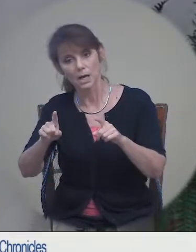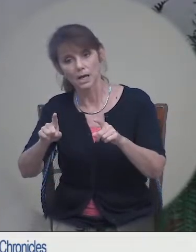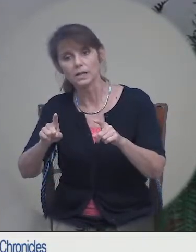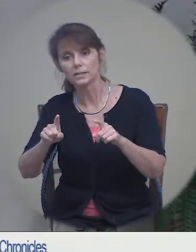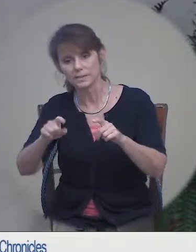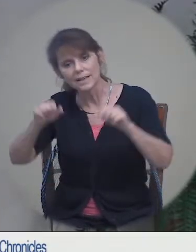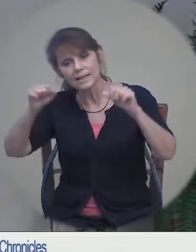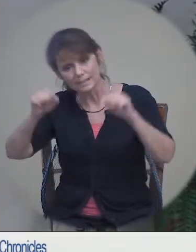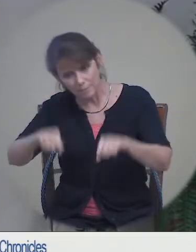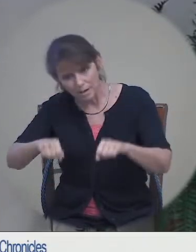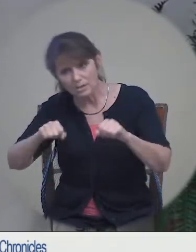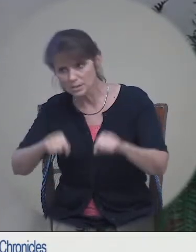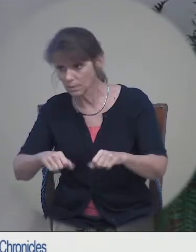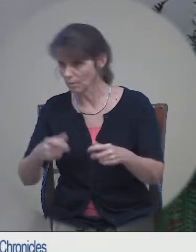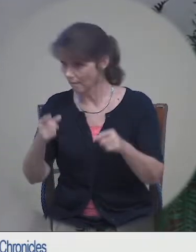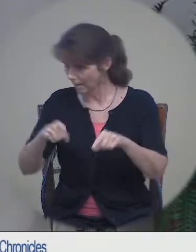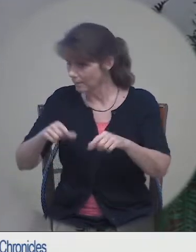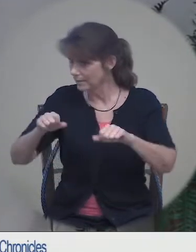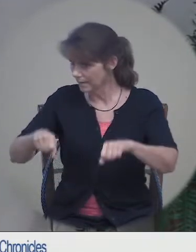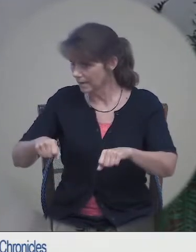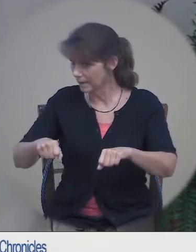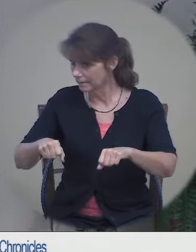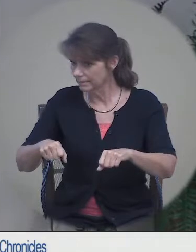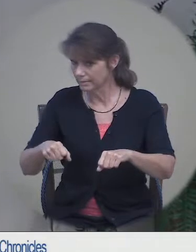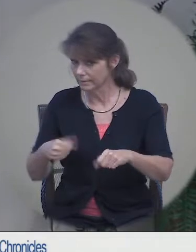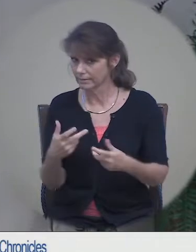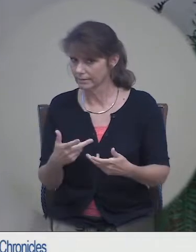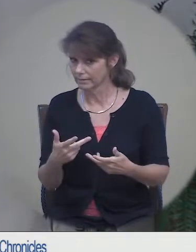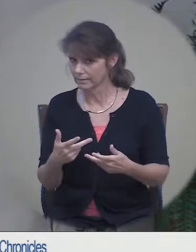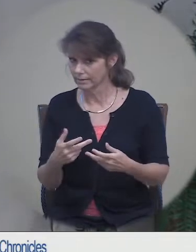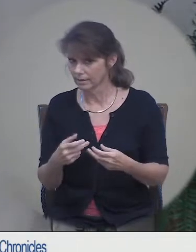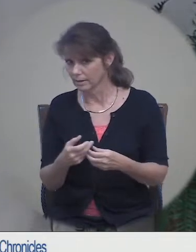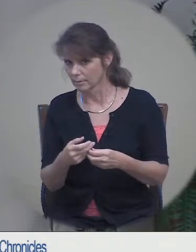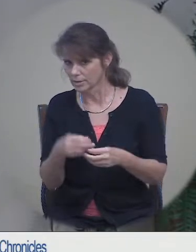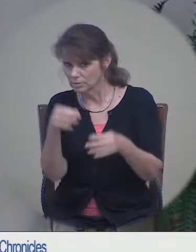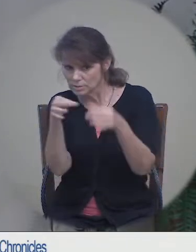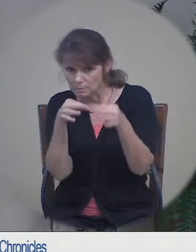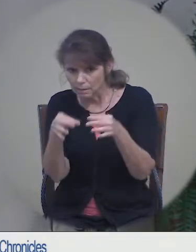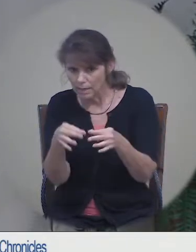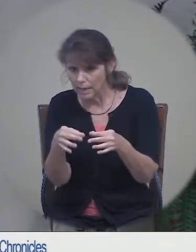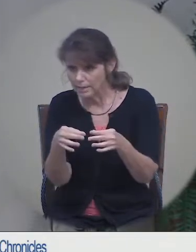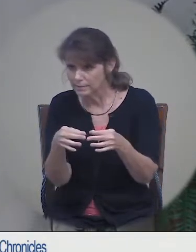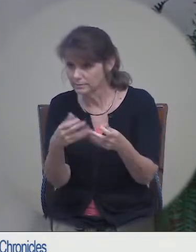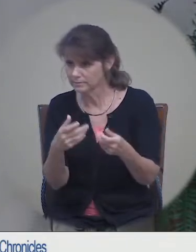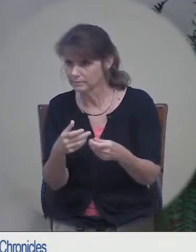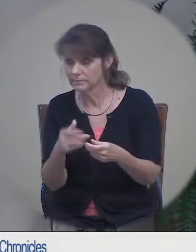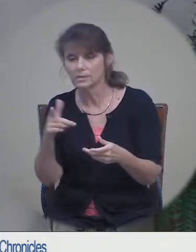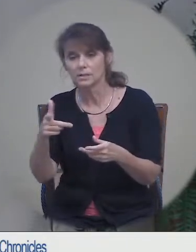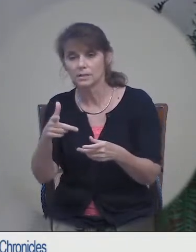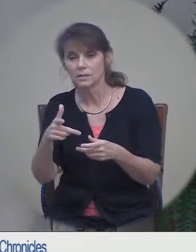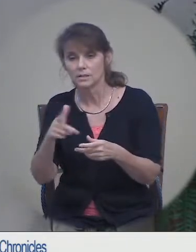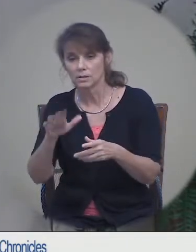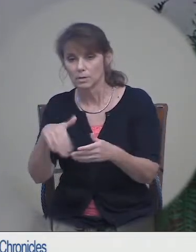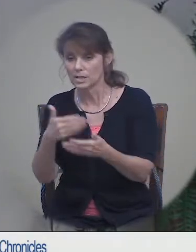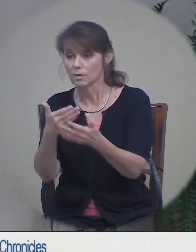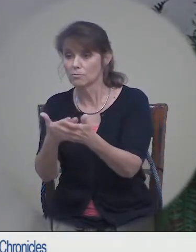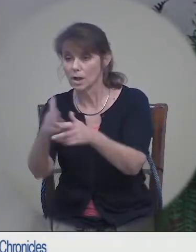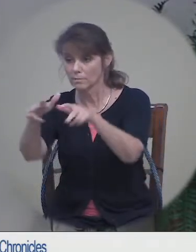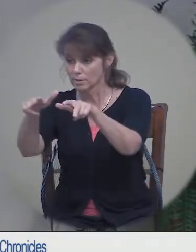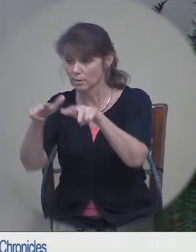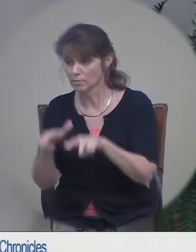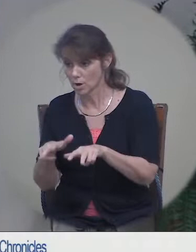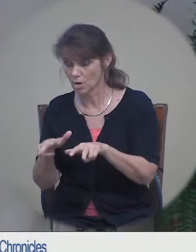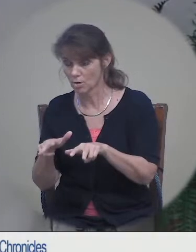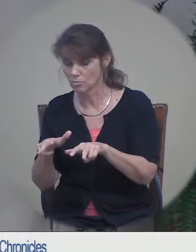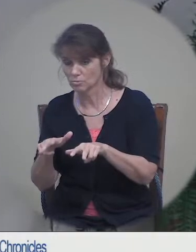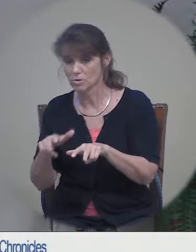to explain these differences in math. We look at when they came to the throne, their co-regency. We look